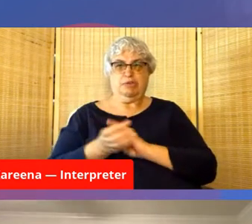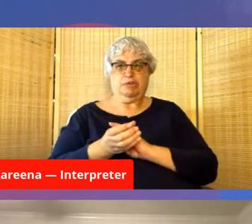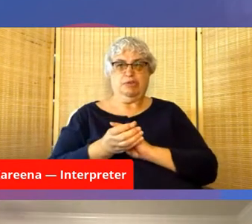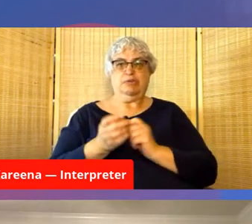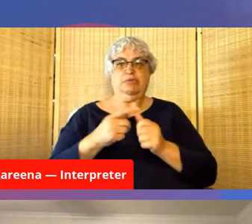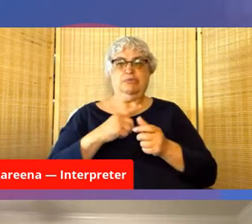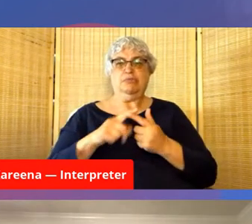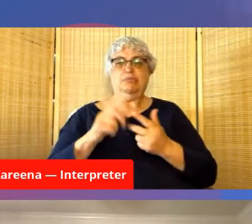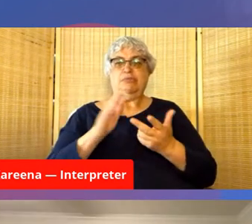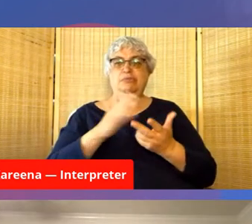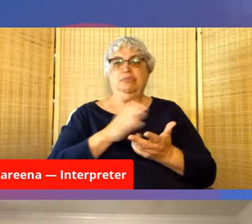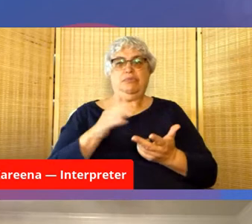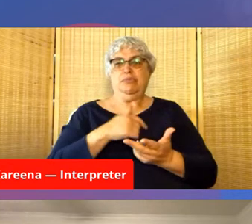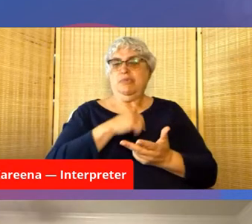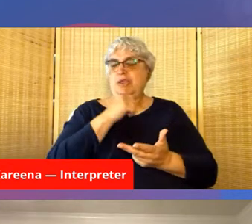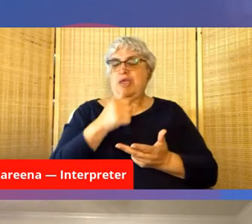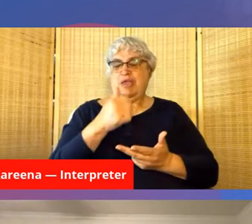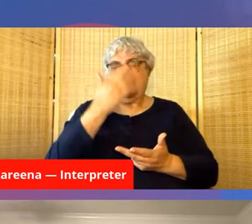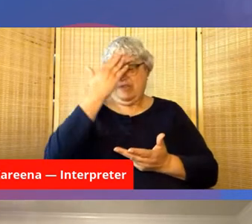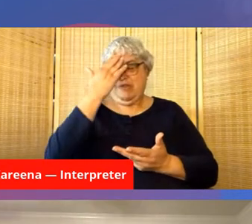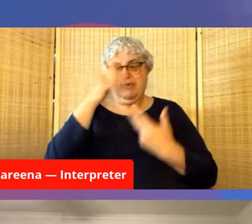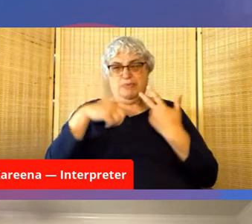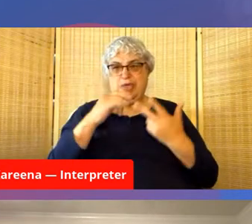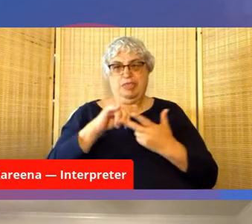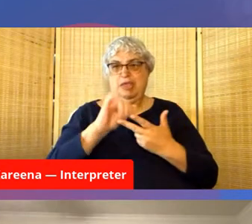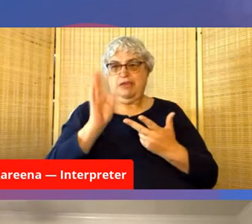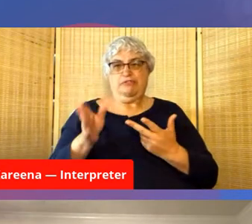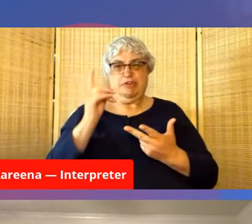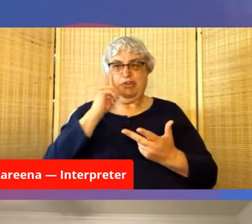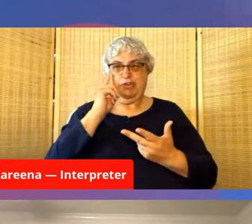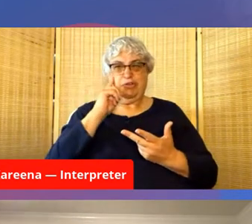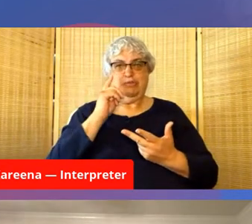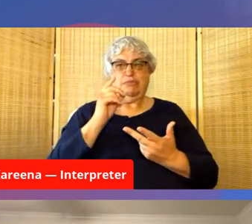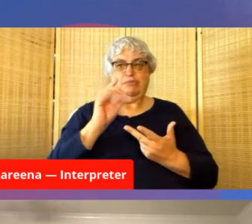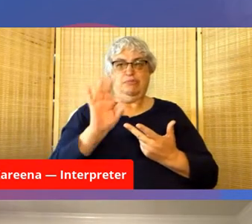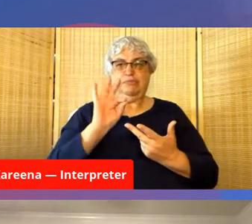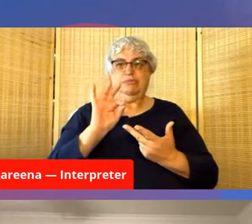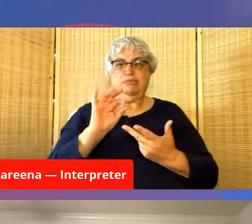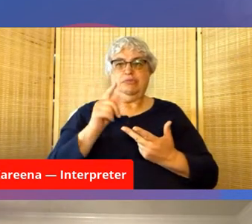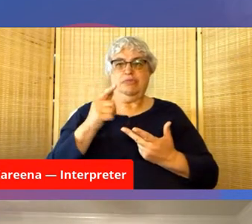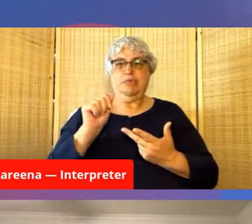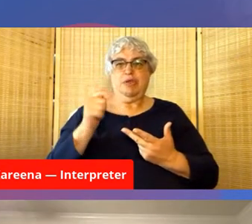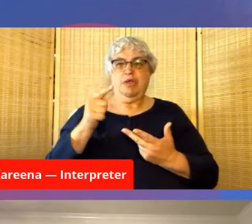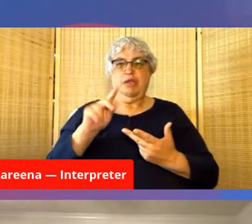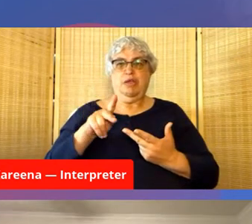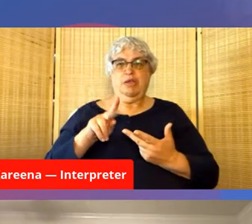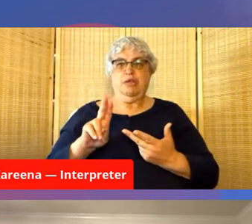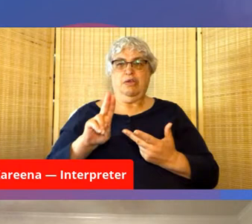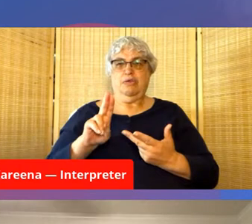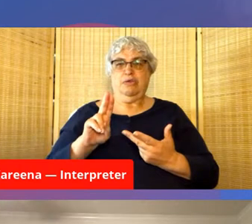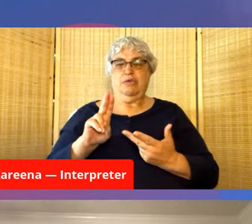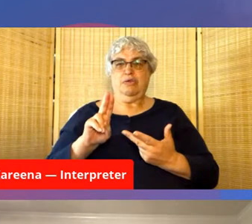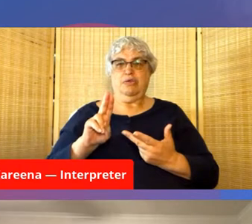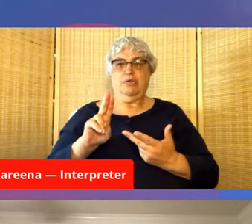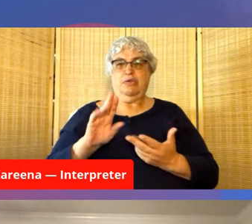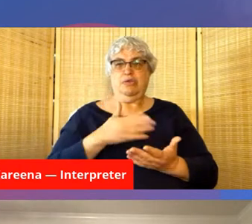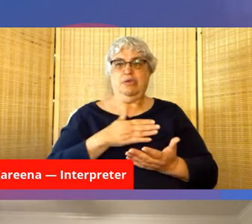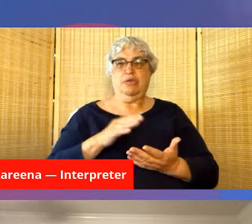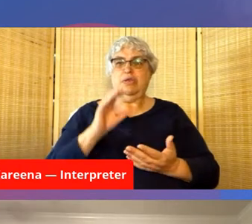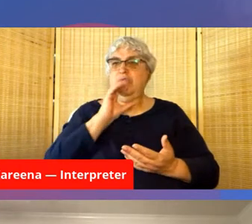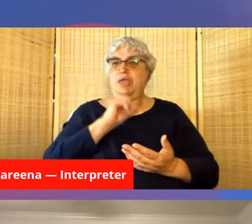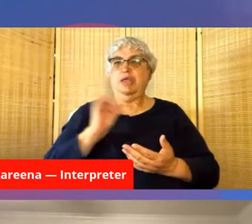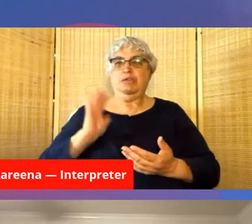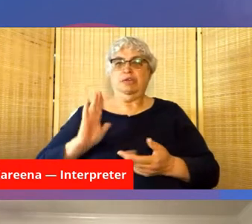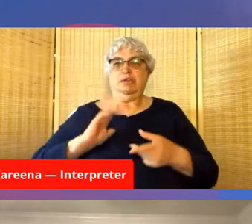music we thought they wouldn't probably have ever been exposed to. In this case, we picked gagaku, the court music of ancient